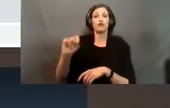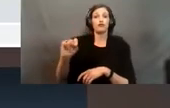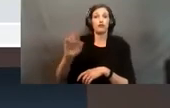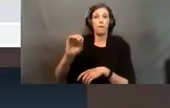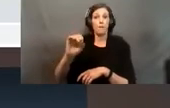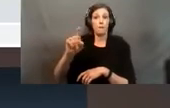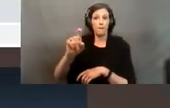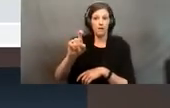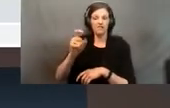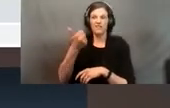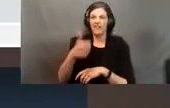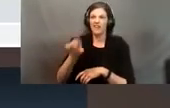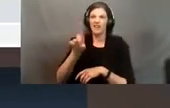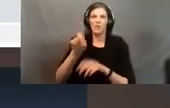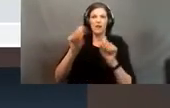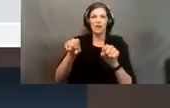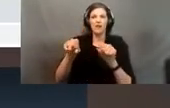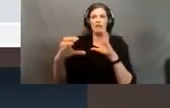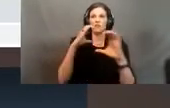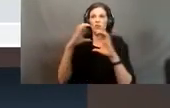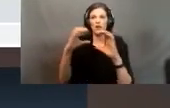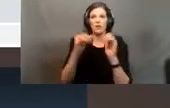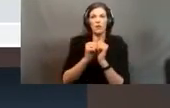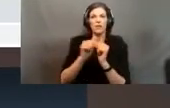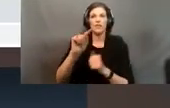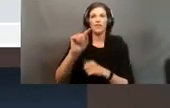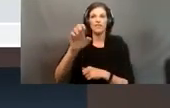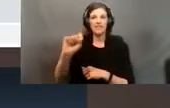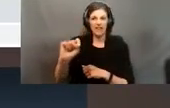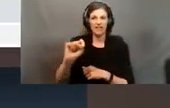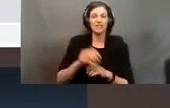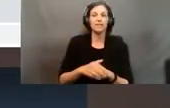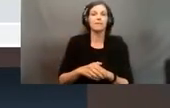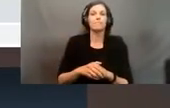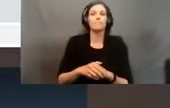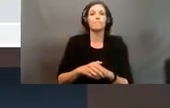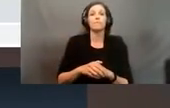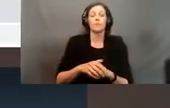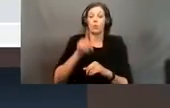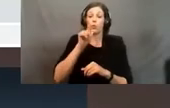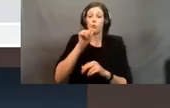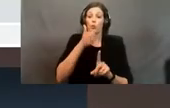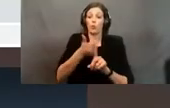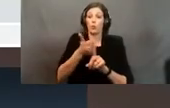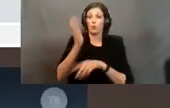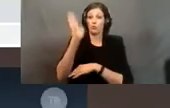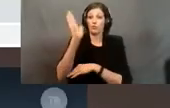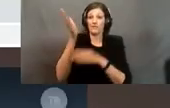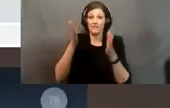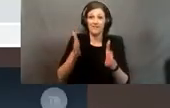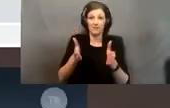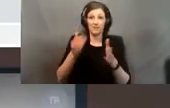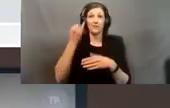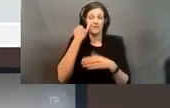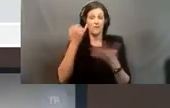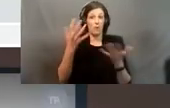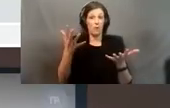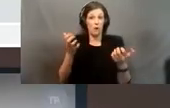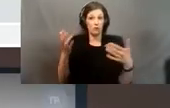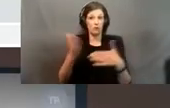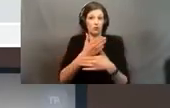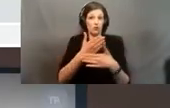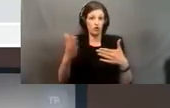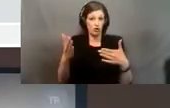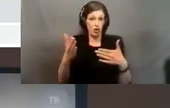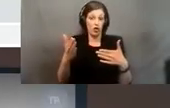can also communicate via text. Whoever the presenter is, if they had content to share, as Felice mentioned